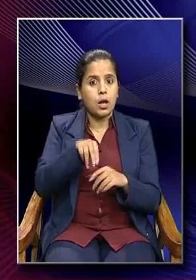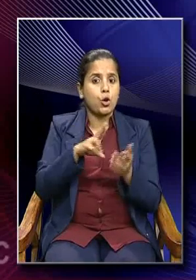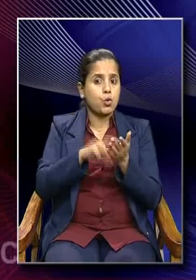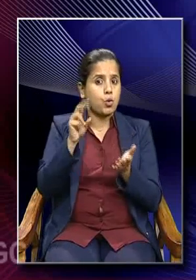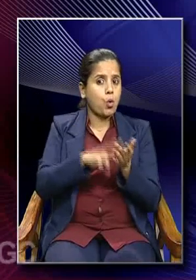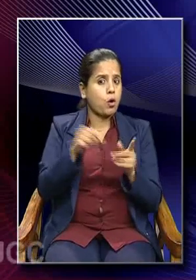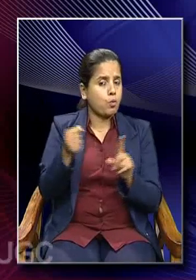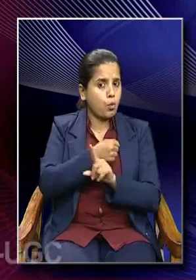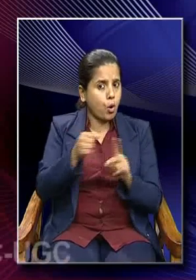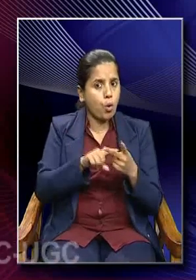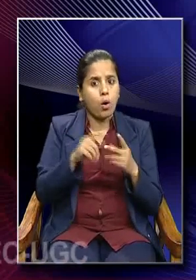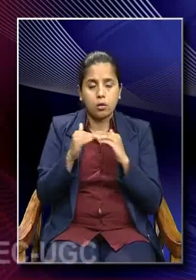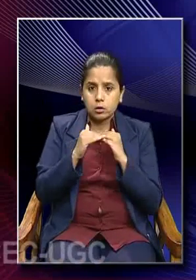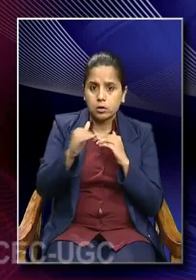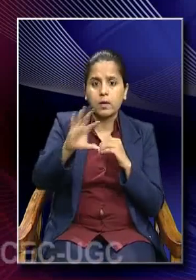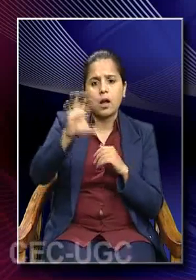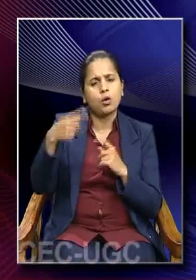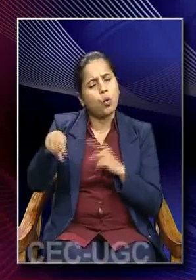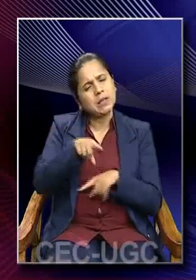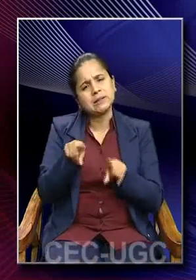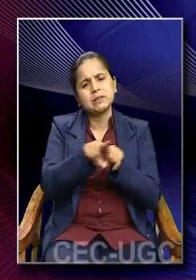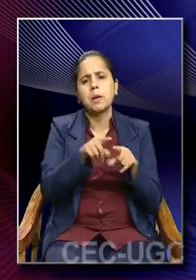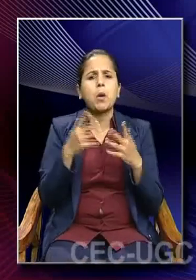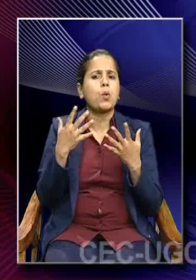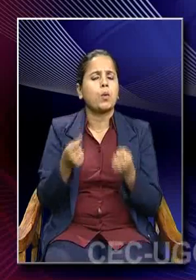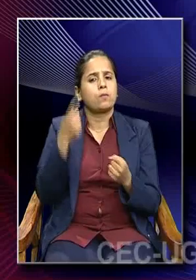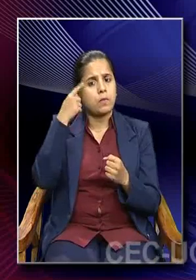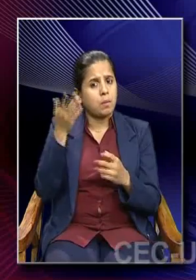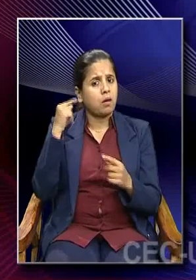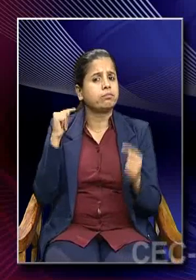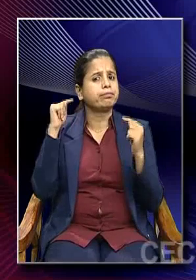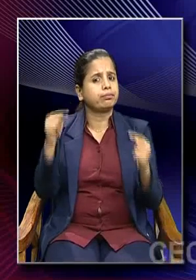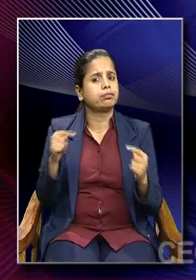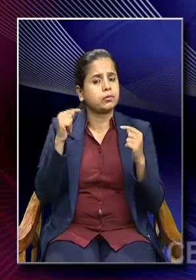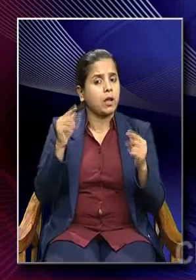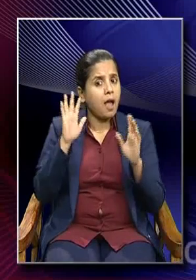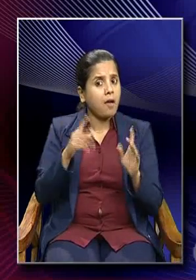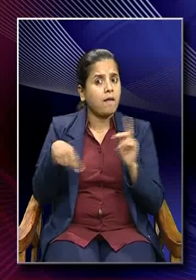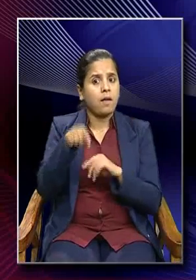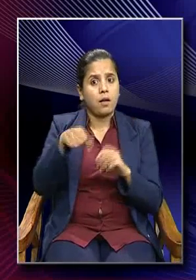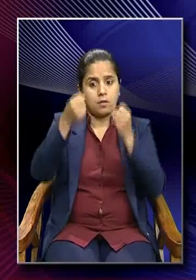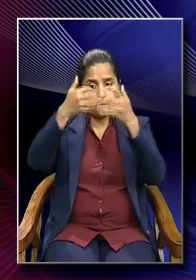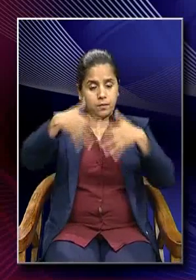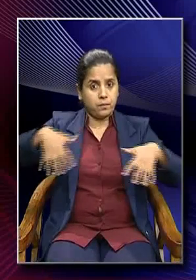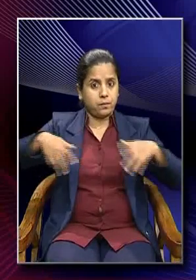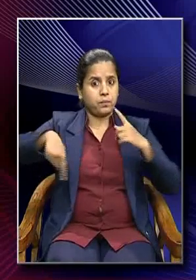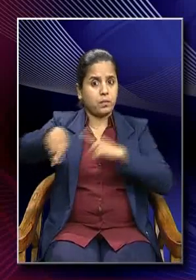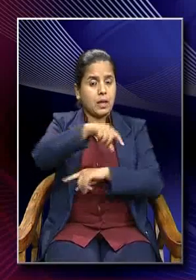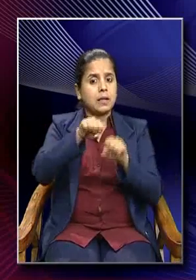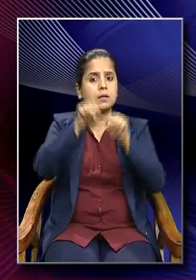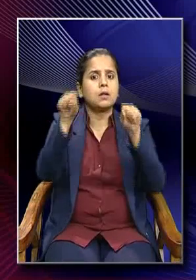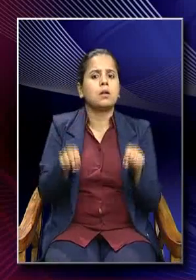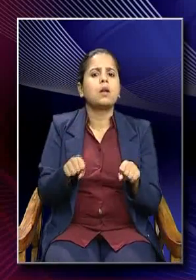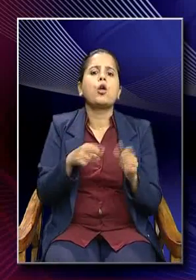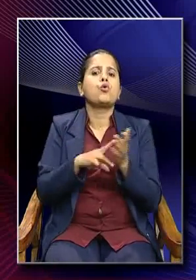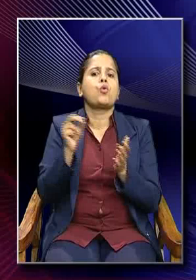what every country is looking for. So it was argued that decentralized system will provide a non-violent and